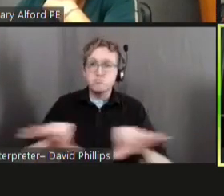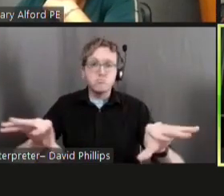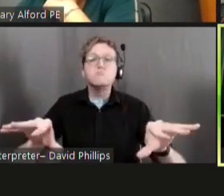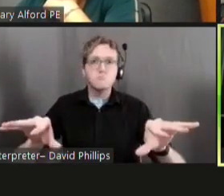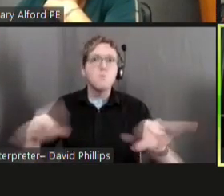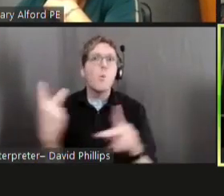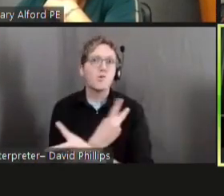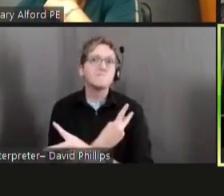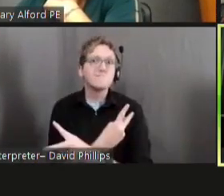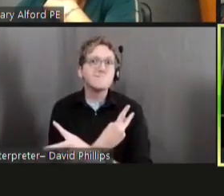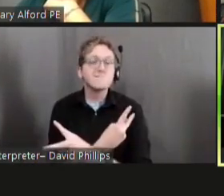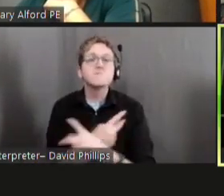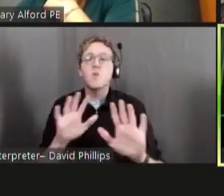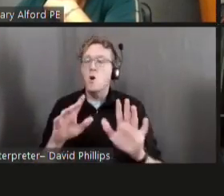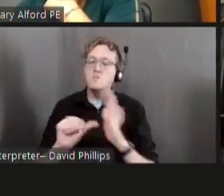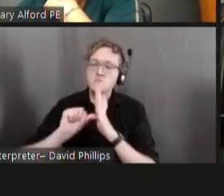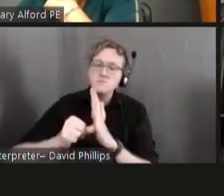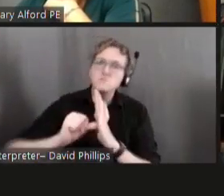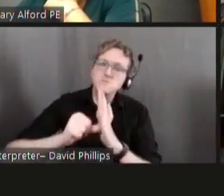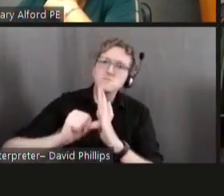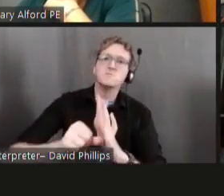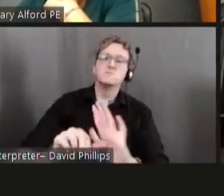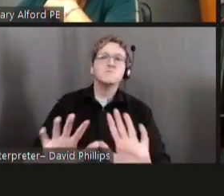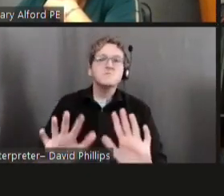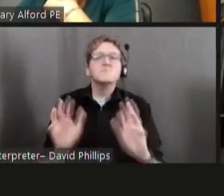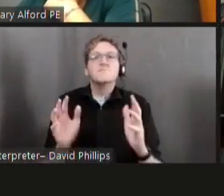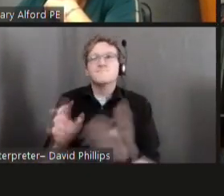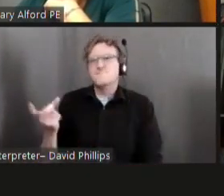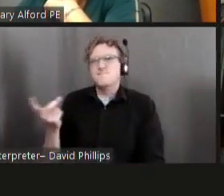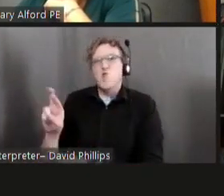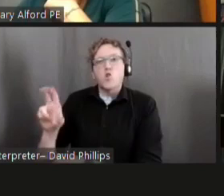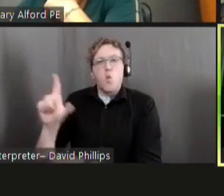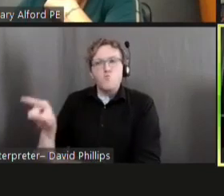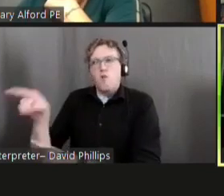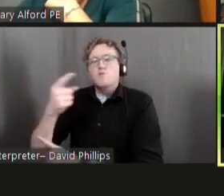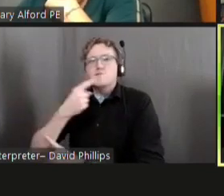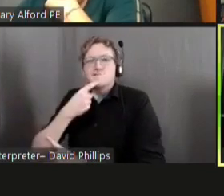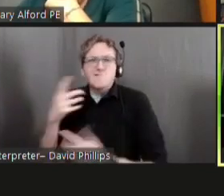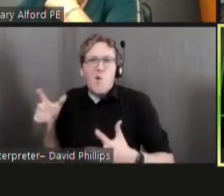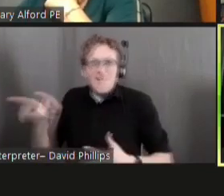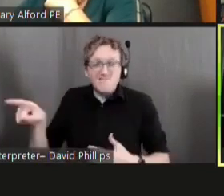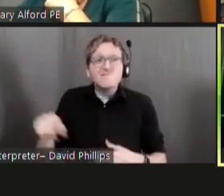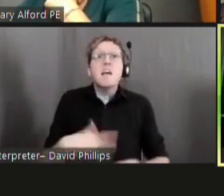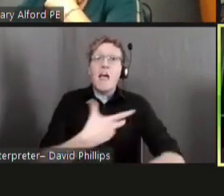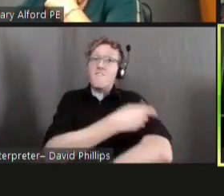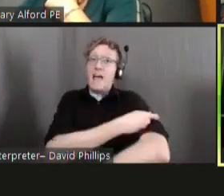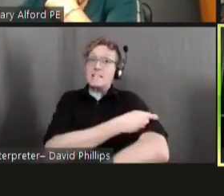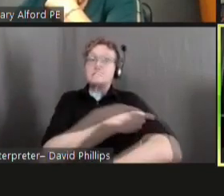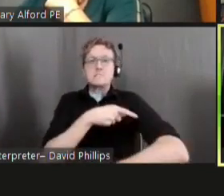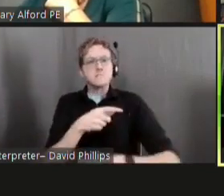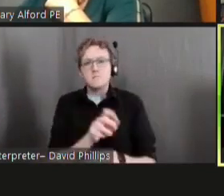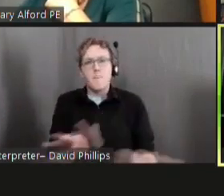I can't stress enough, as already Dr. Lauzardo said, that not only vaccination is so important,